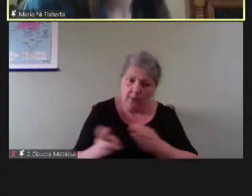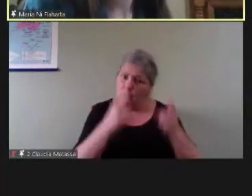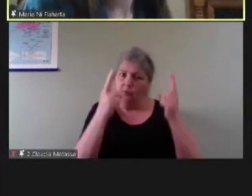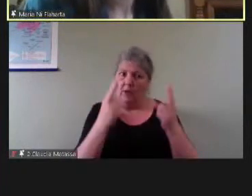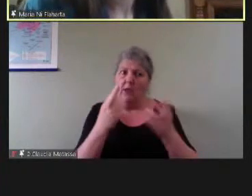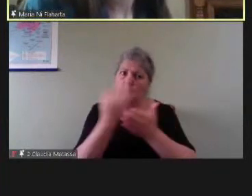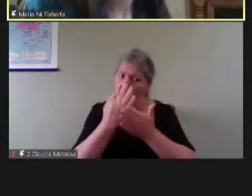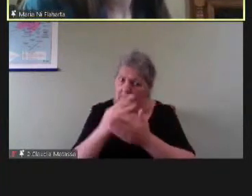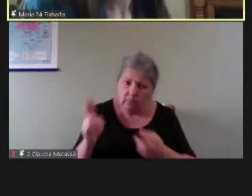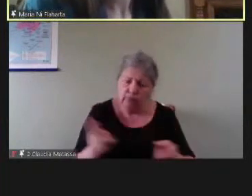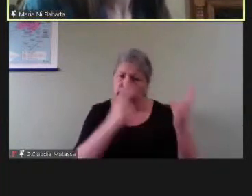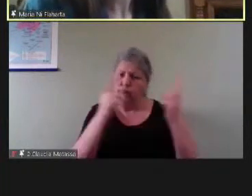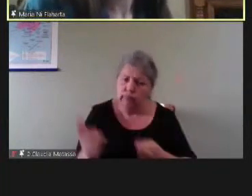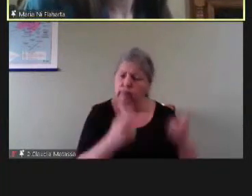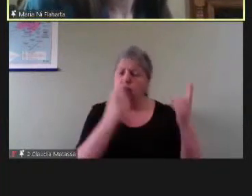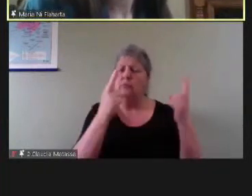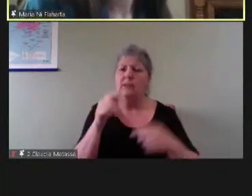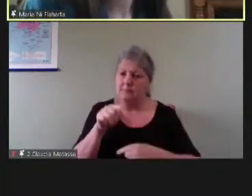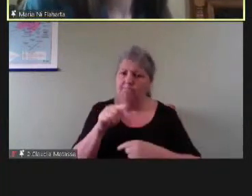throughout.